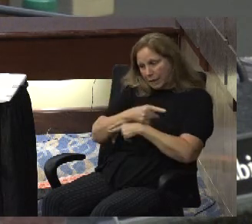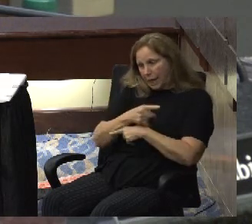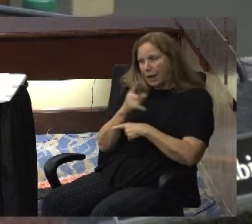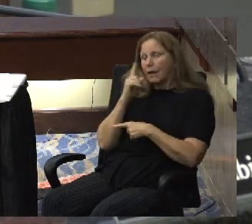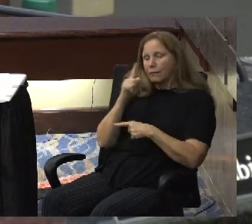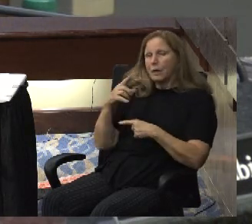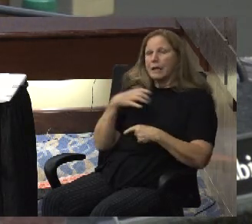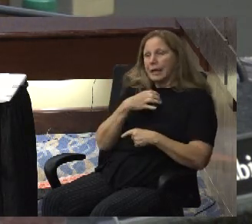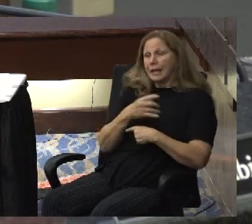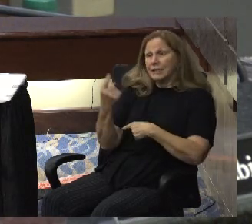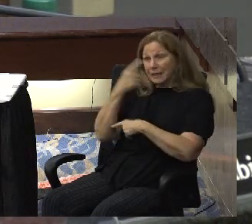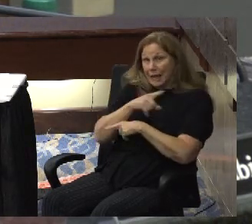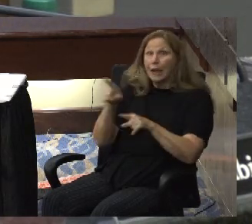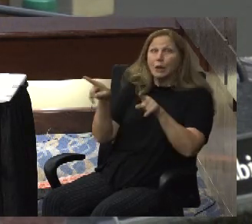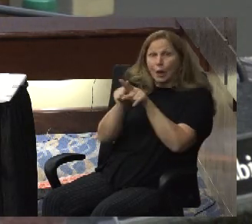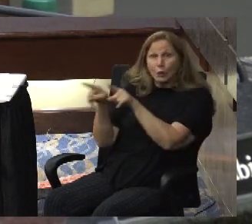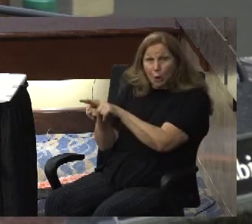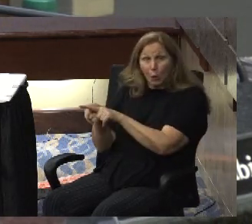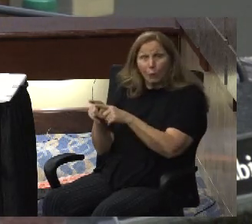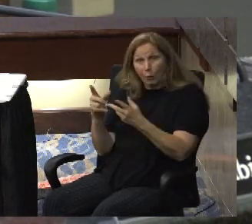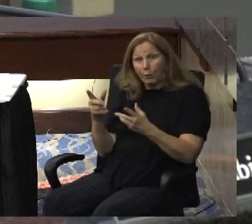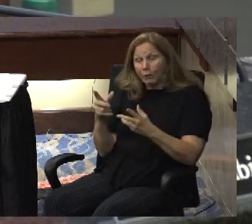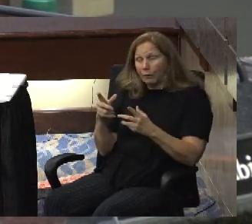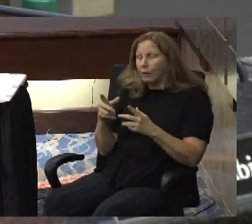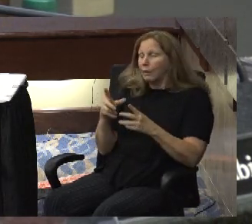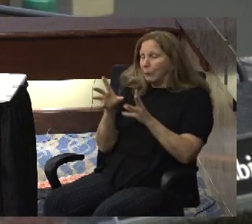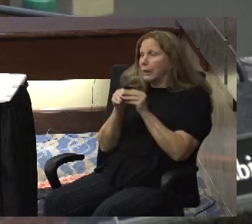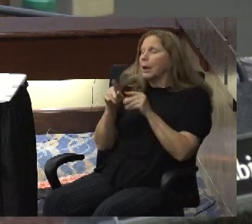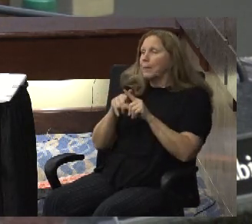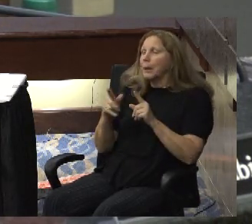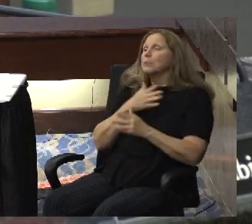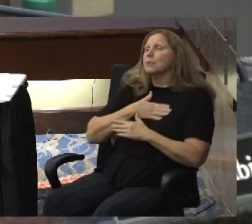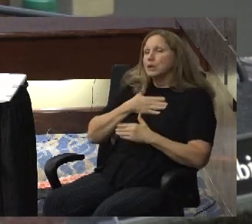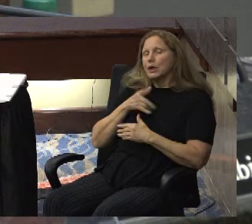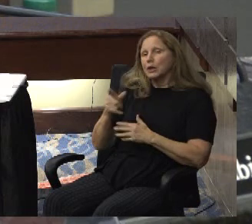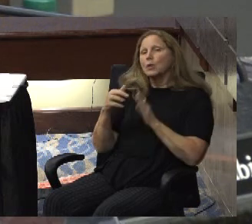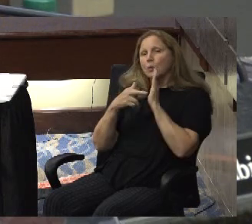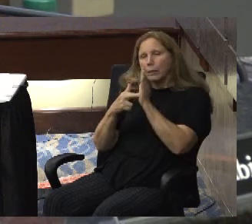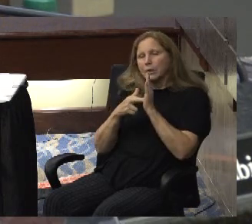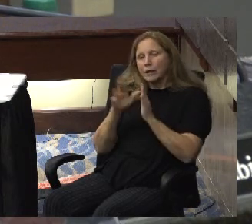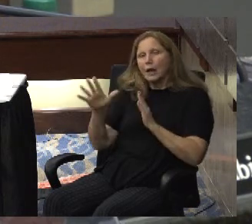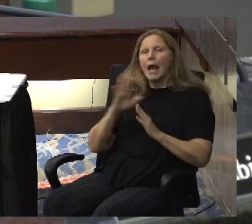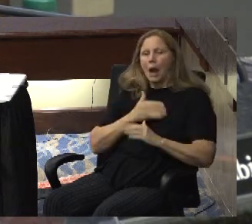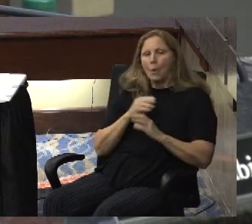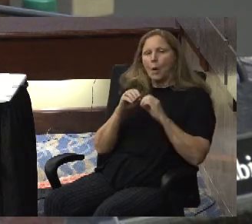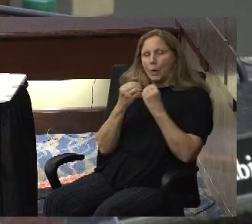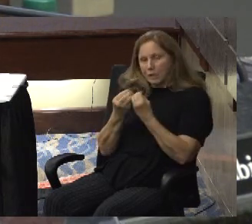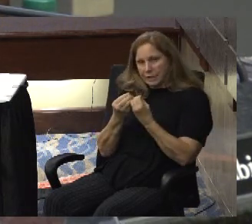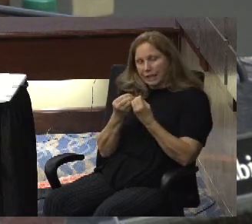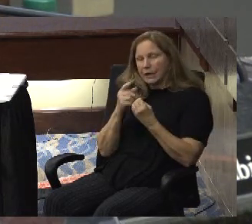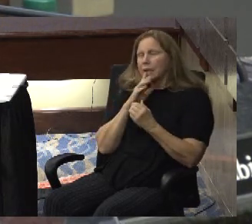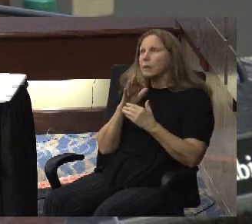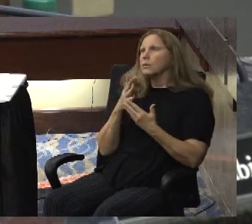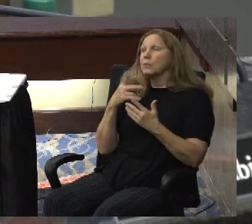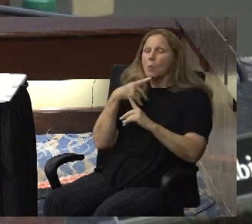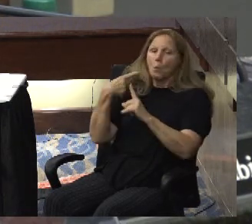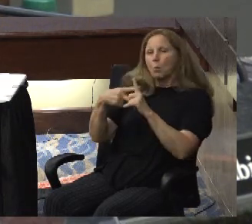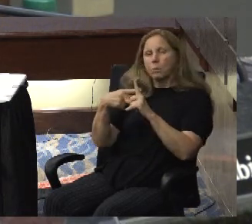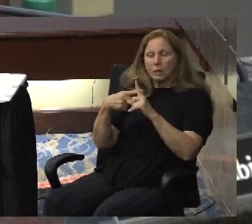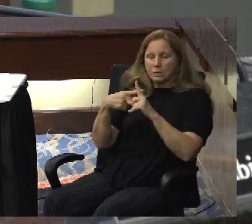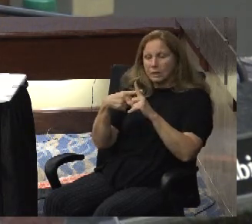council day on top of that. But I appreciate you representing our organization in such a